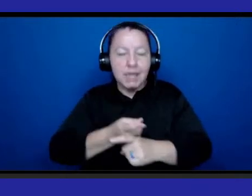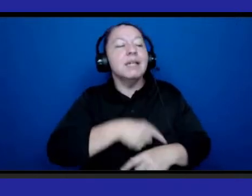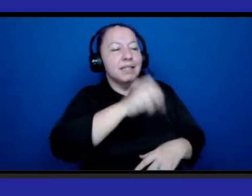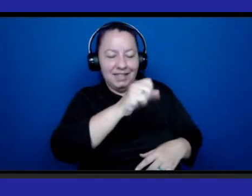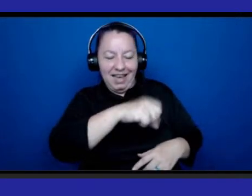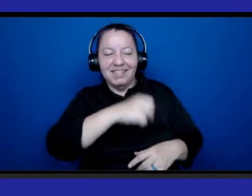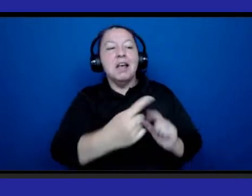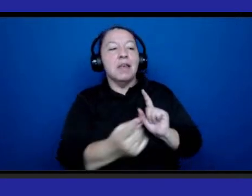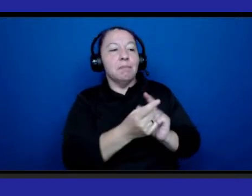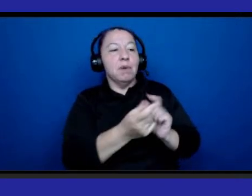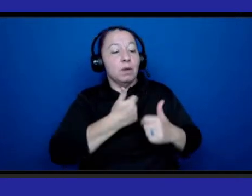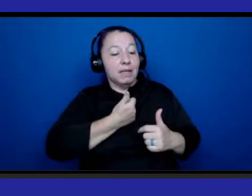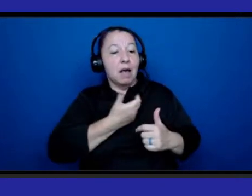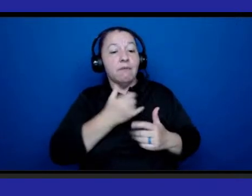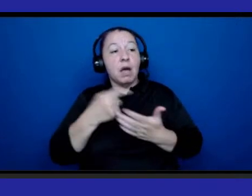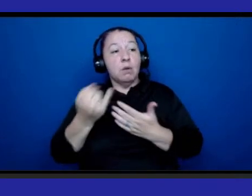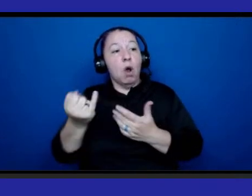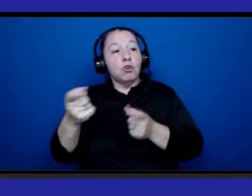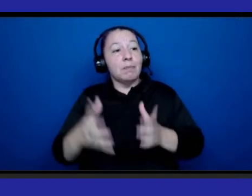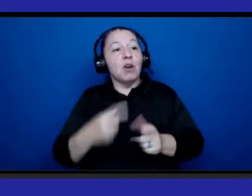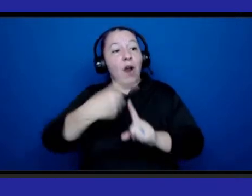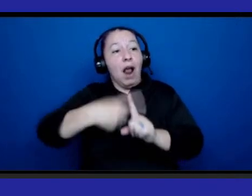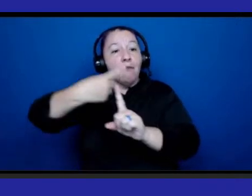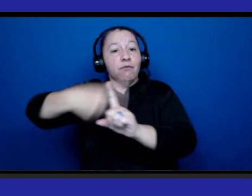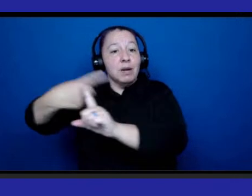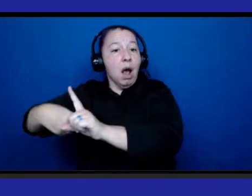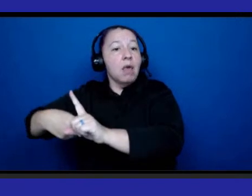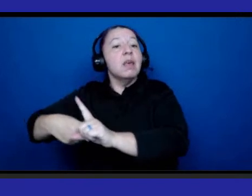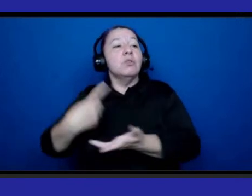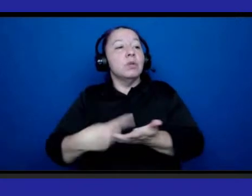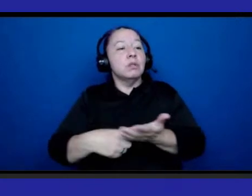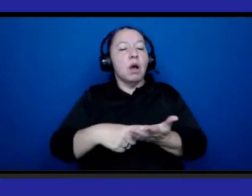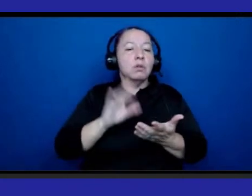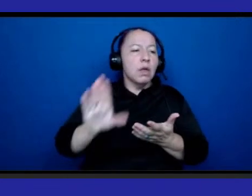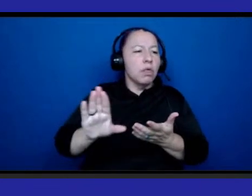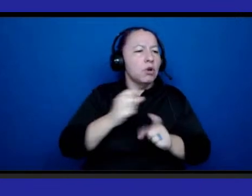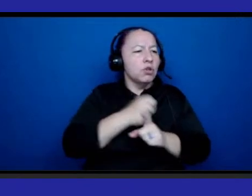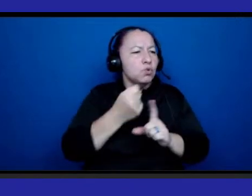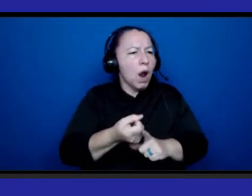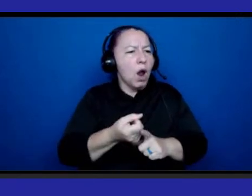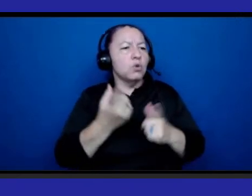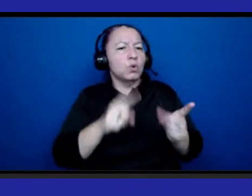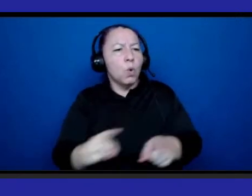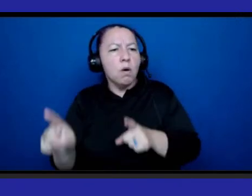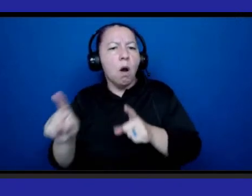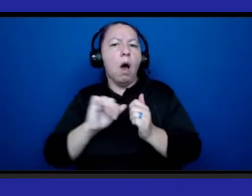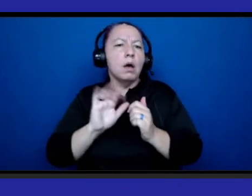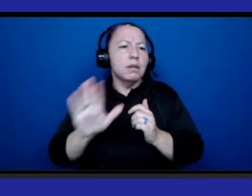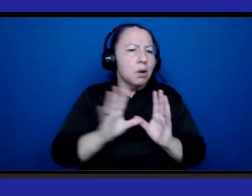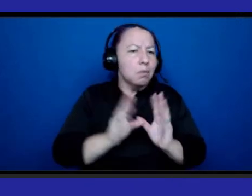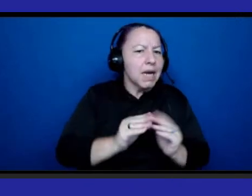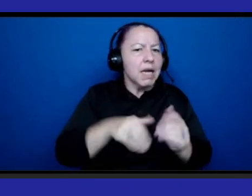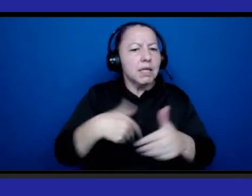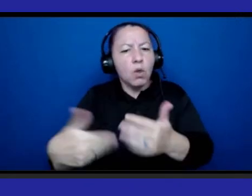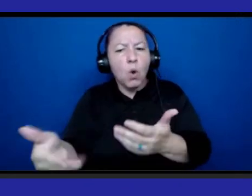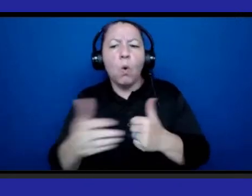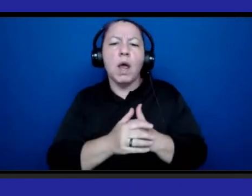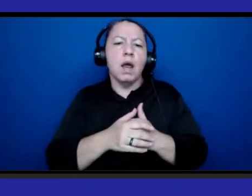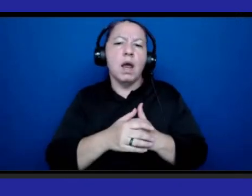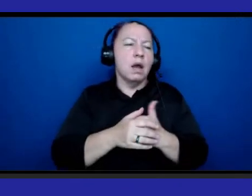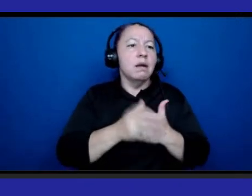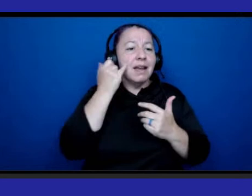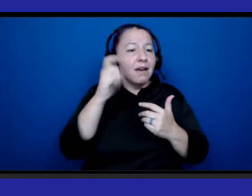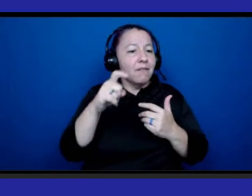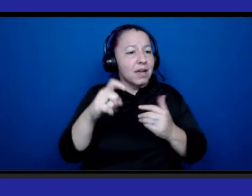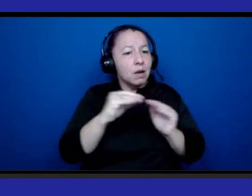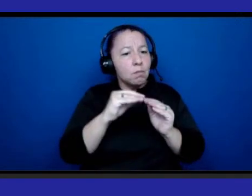project manager every month to go over where the groups are and how are their meetings going, and then whether or not they need additional support,